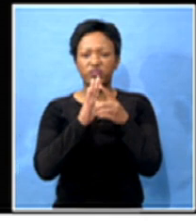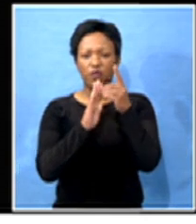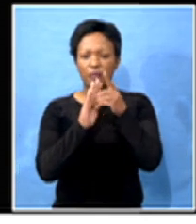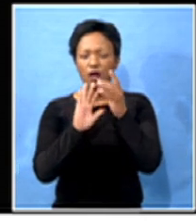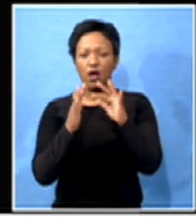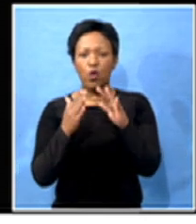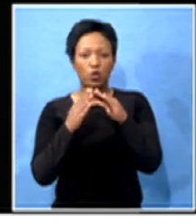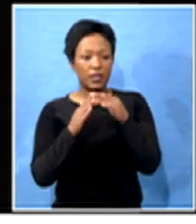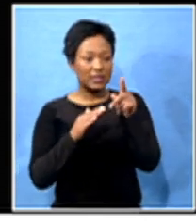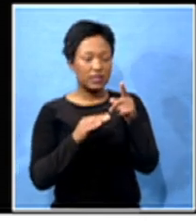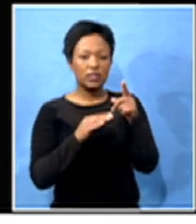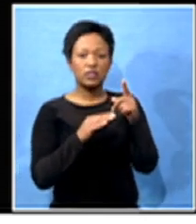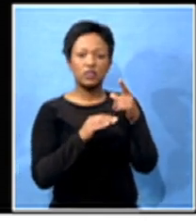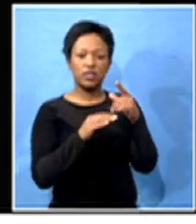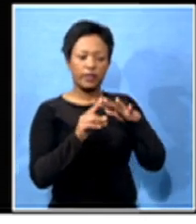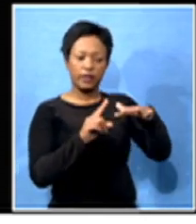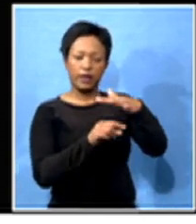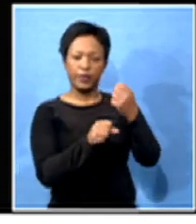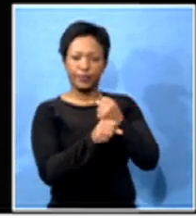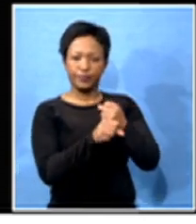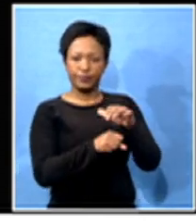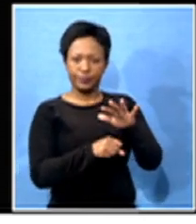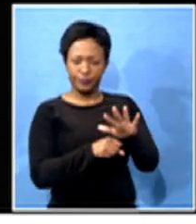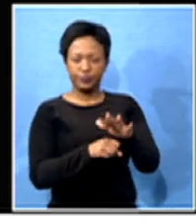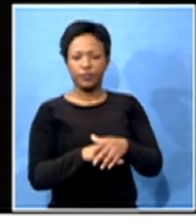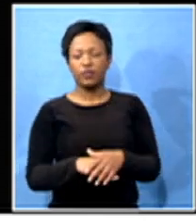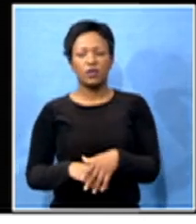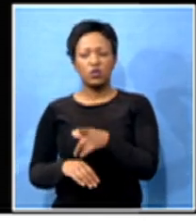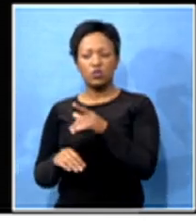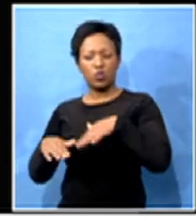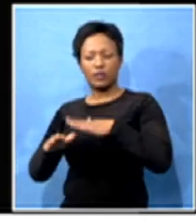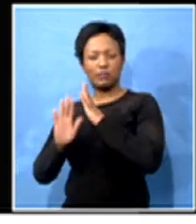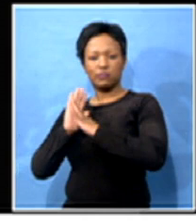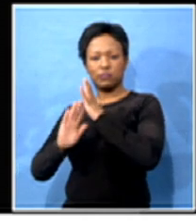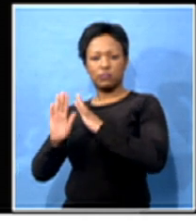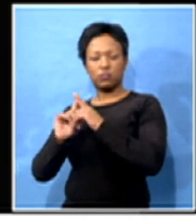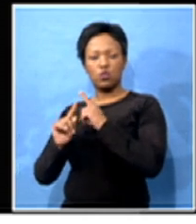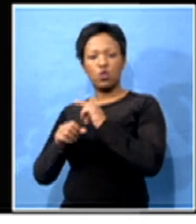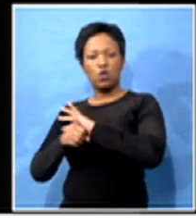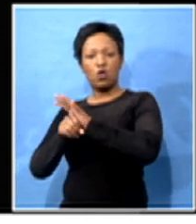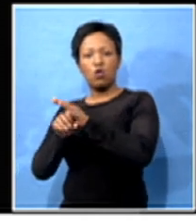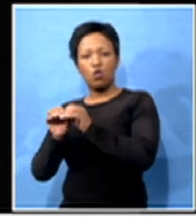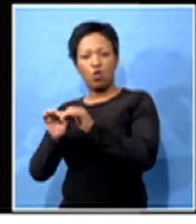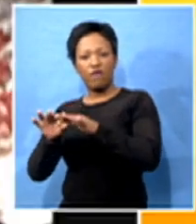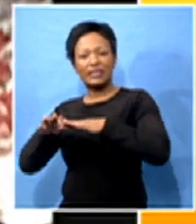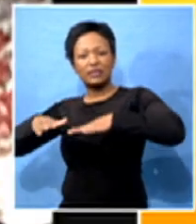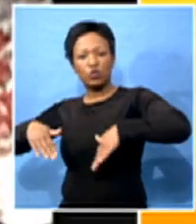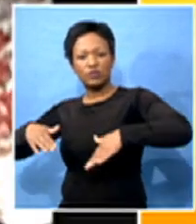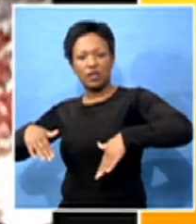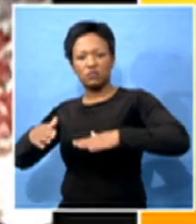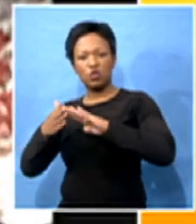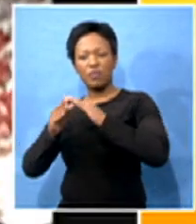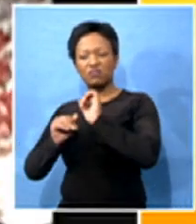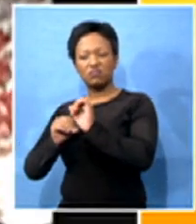communities are lacking. Yeah. I mean, you haven't even touched on the issue of coronavirus in your communities. You know,